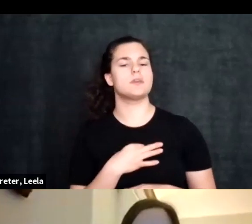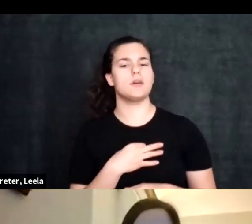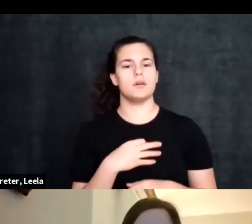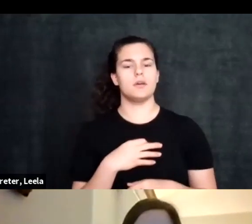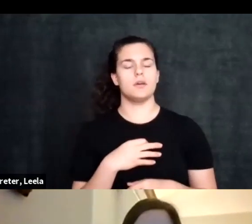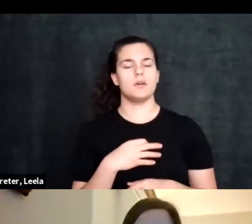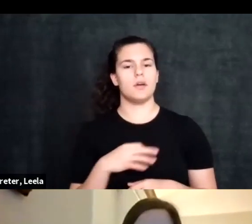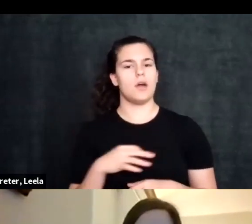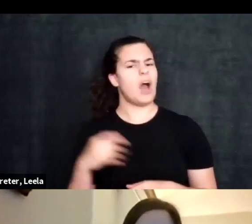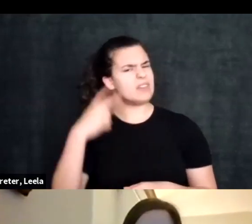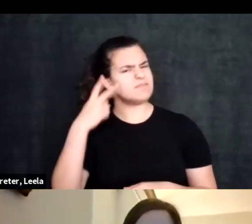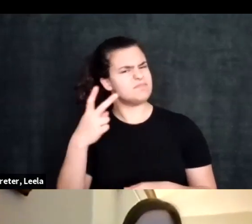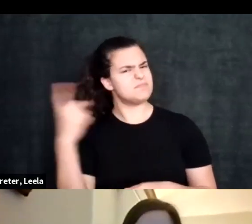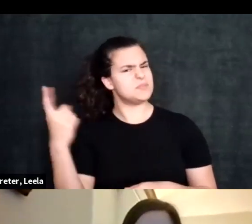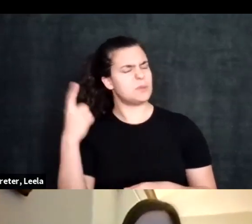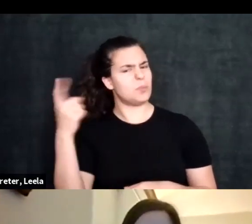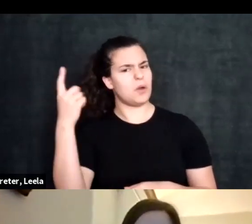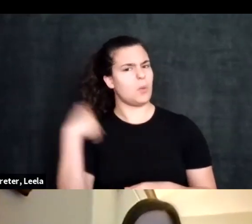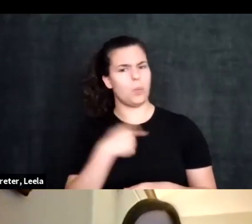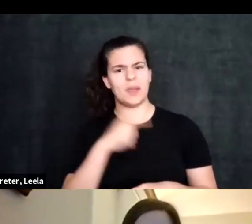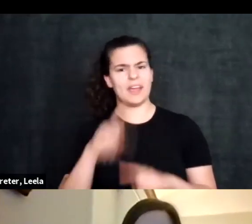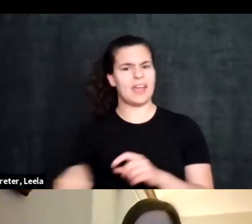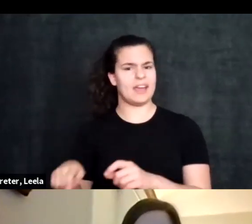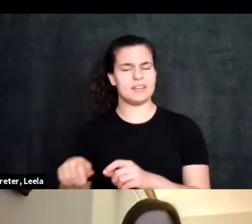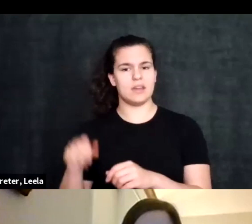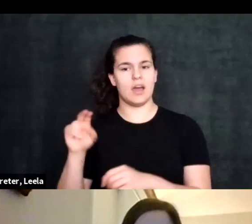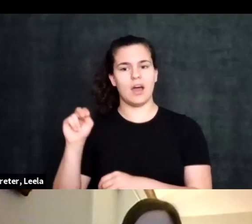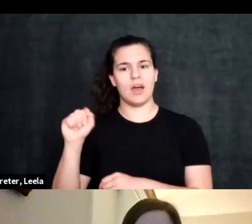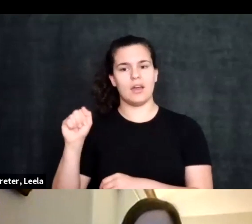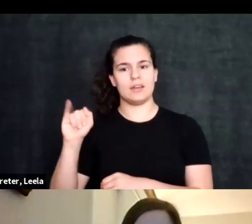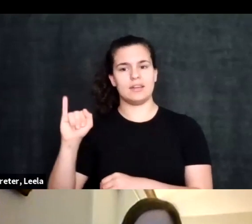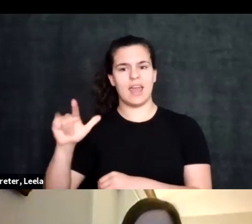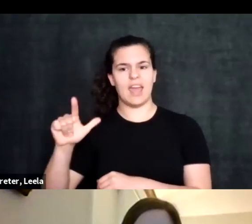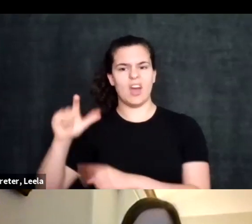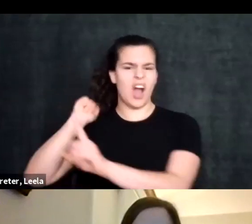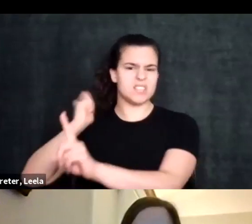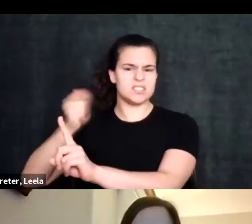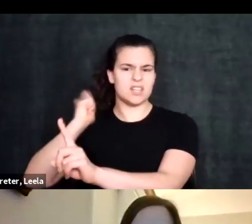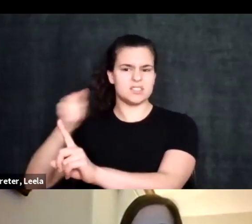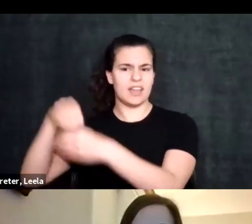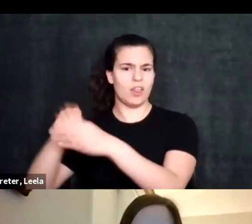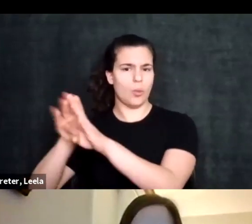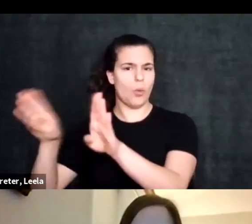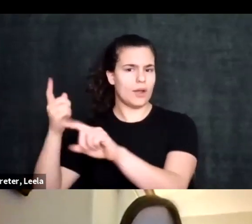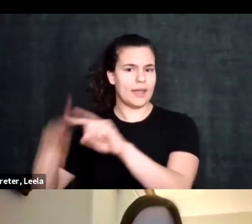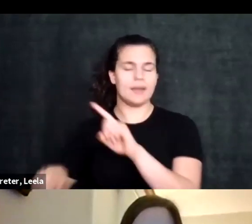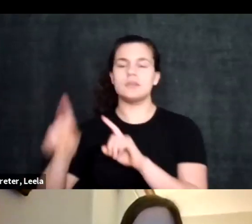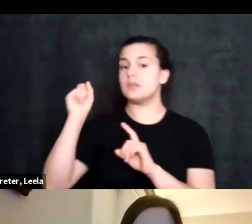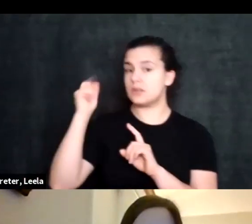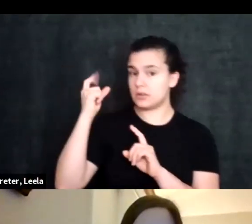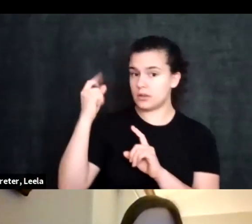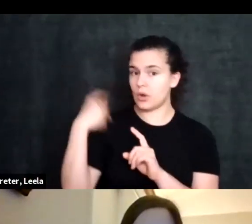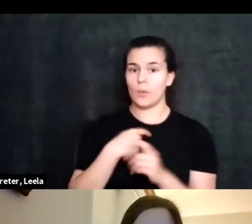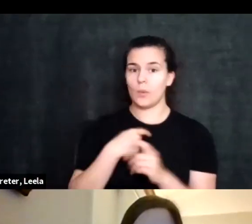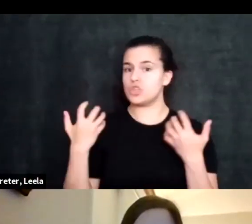heard somewhere that they're not allowed to put nails in the walls. They want to know if that's true. As long as it's not anything that would damage our